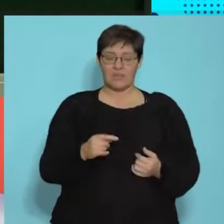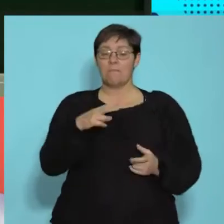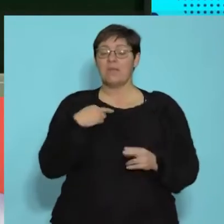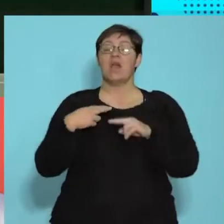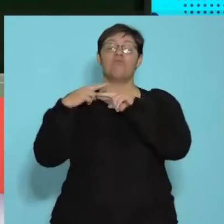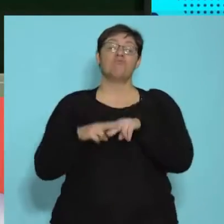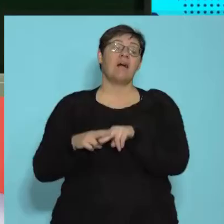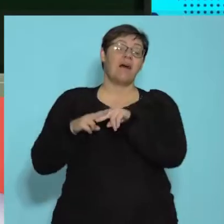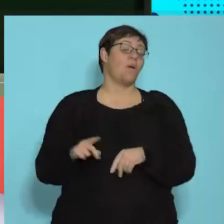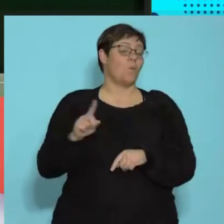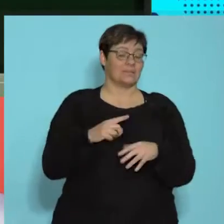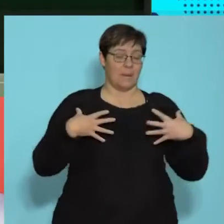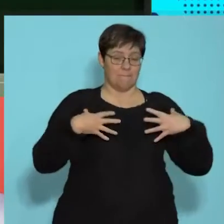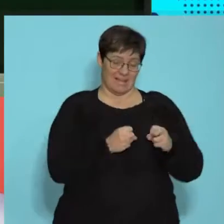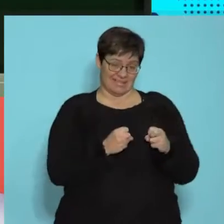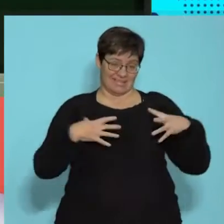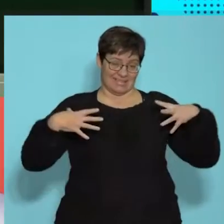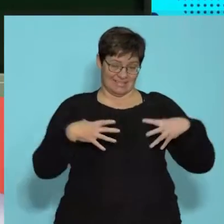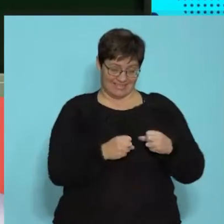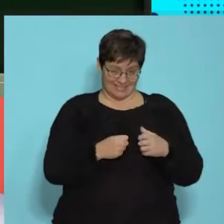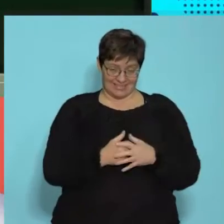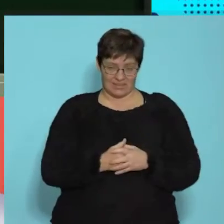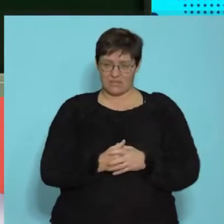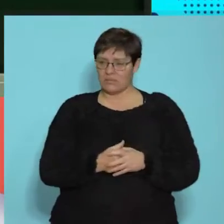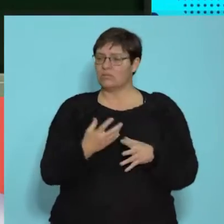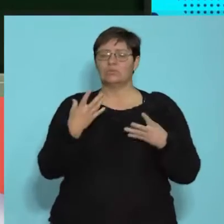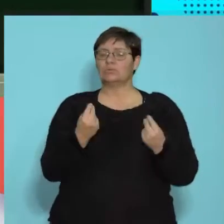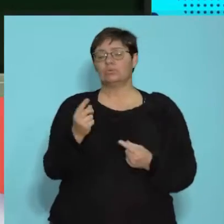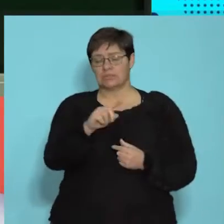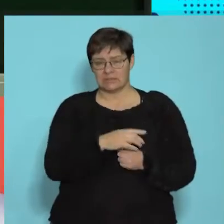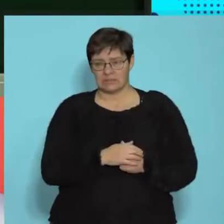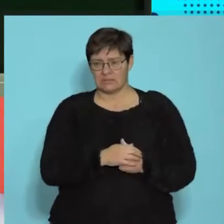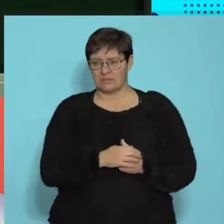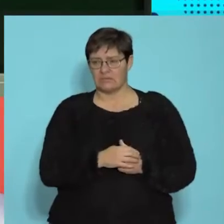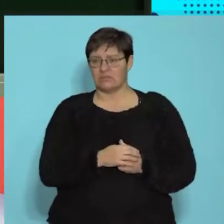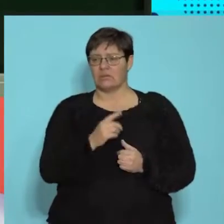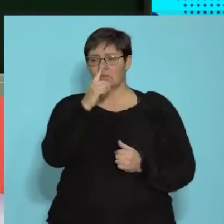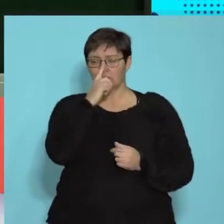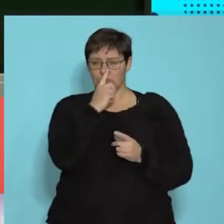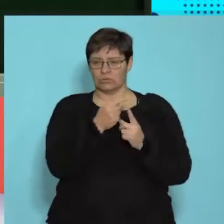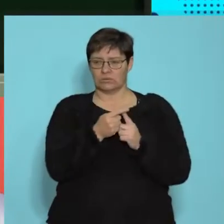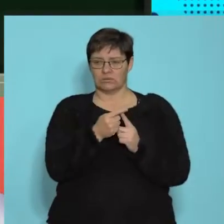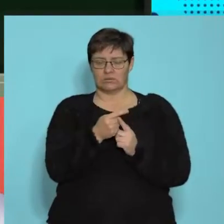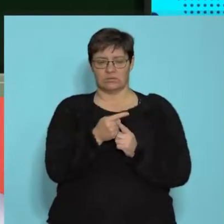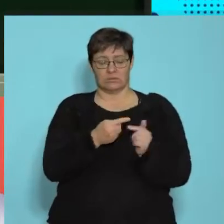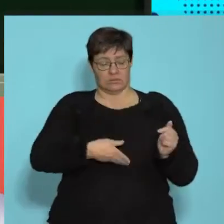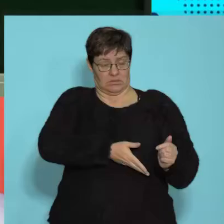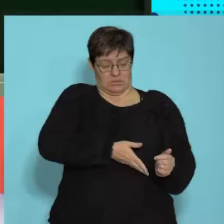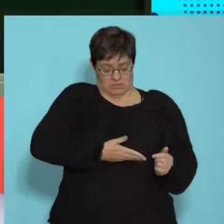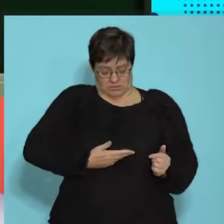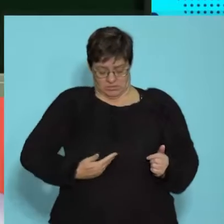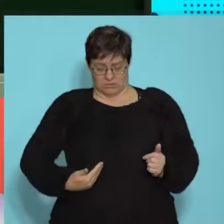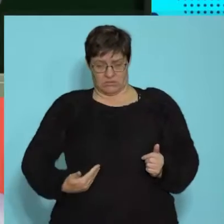going to be reliant on the muscles working, okay? Because what are they going to do? Look at this diaphragm. My